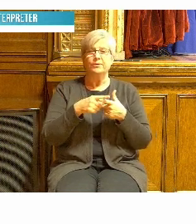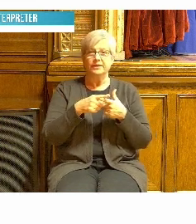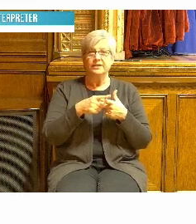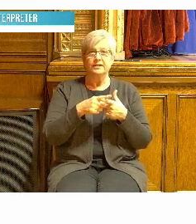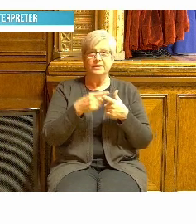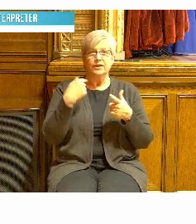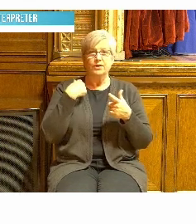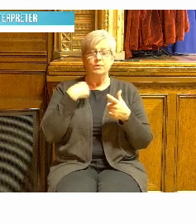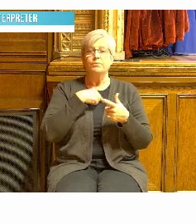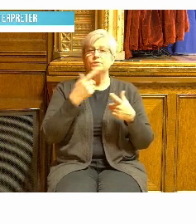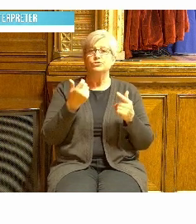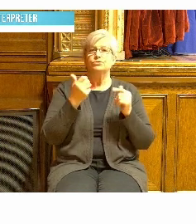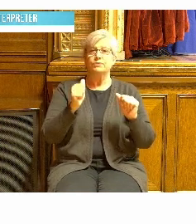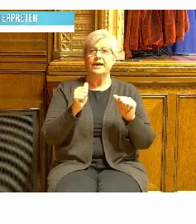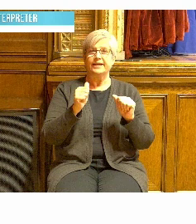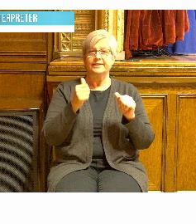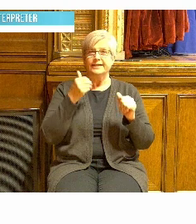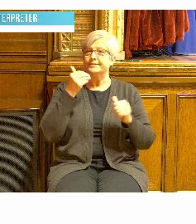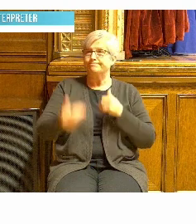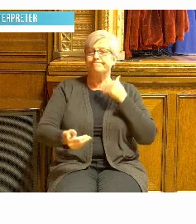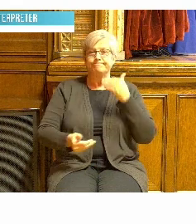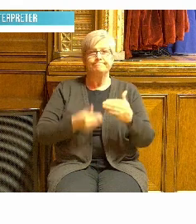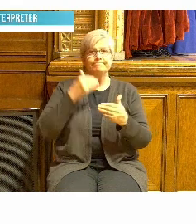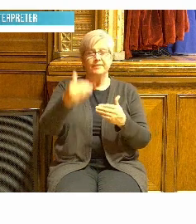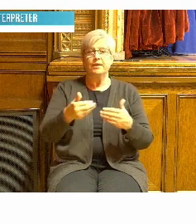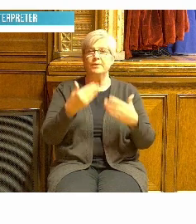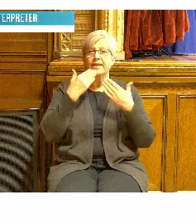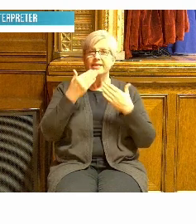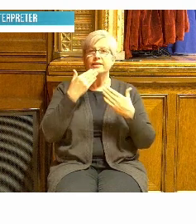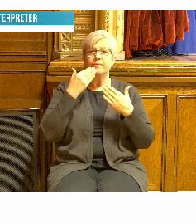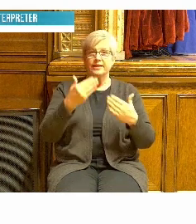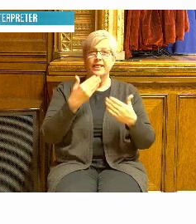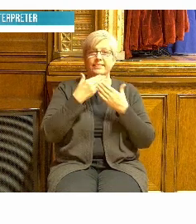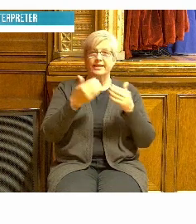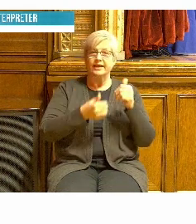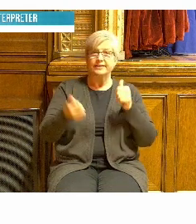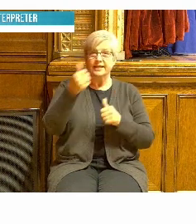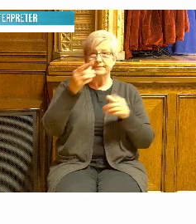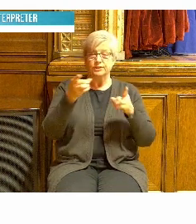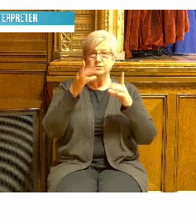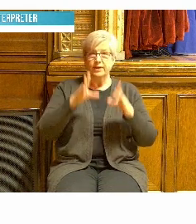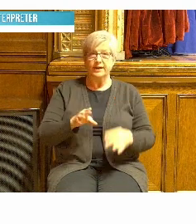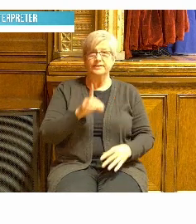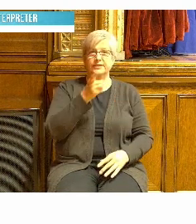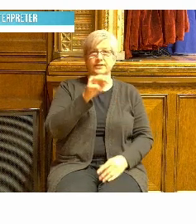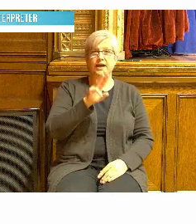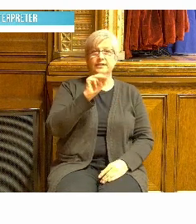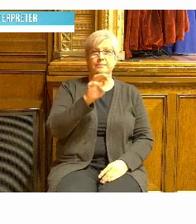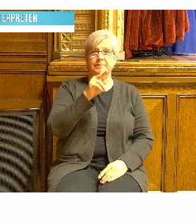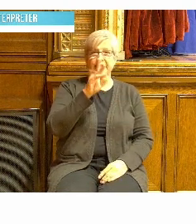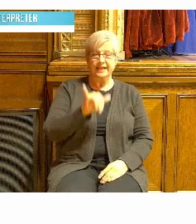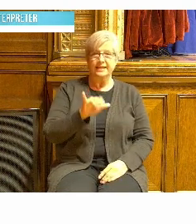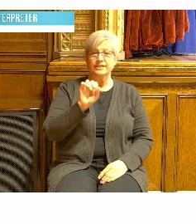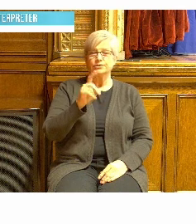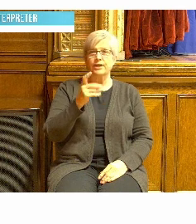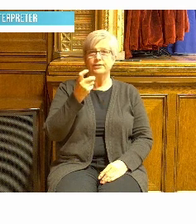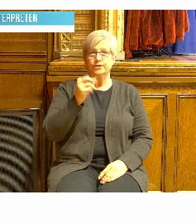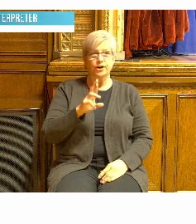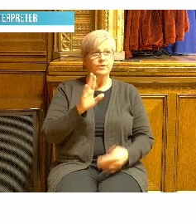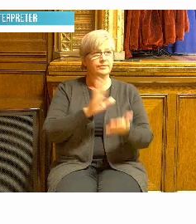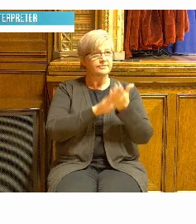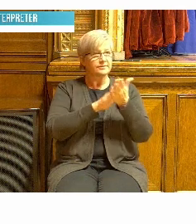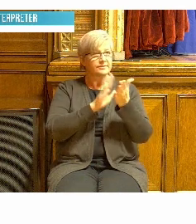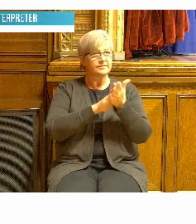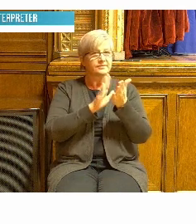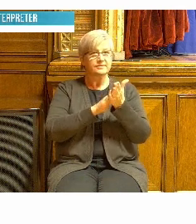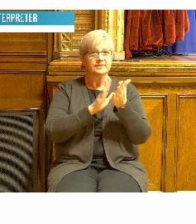and we're trying to push forward, and we thank you. I want to thank our executive director, Dr. McKinney Chisholm-Straker. Let's give her a round